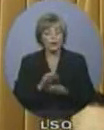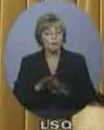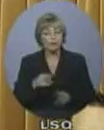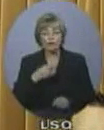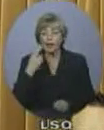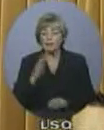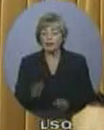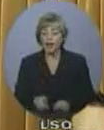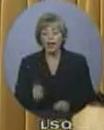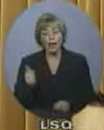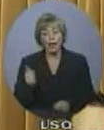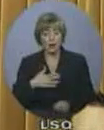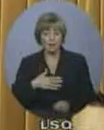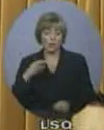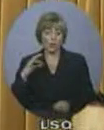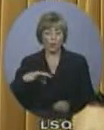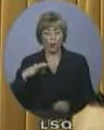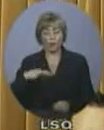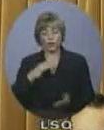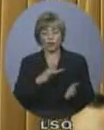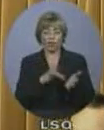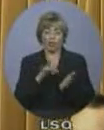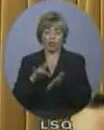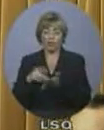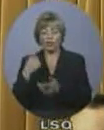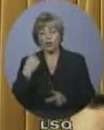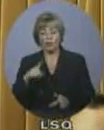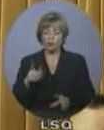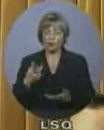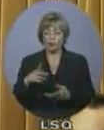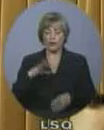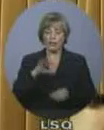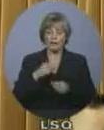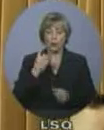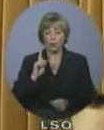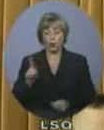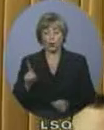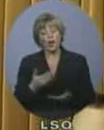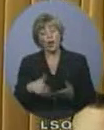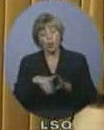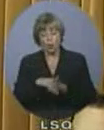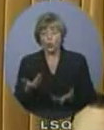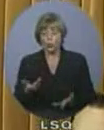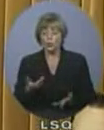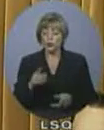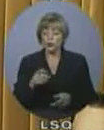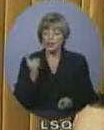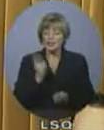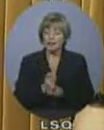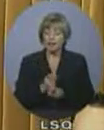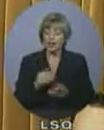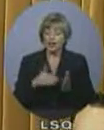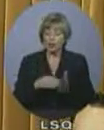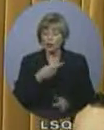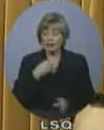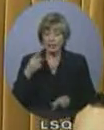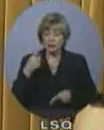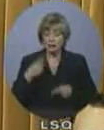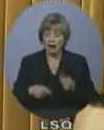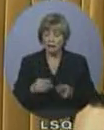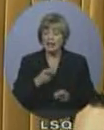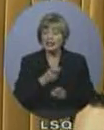serious crimes that threaten the safety of our communities. Can the Minister of Justice tell us what he thinks of the Liberal leader's